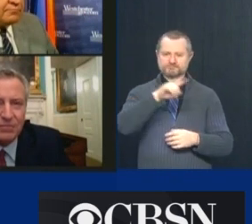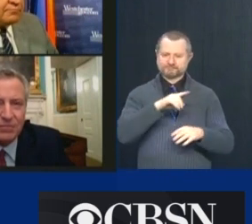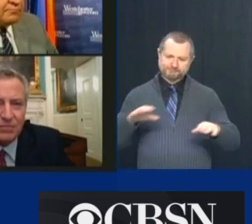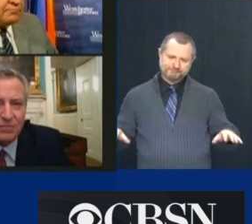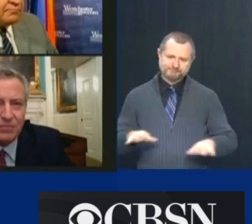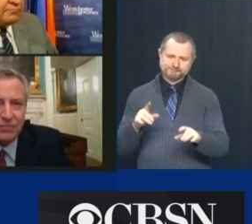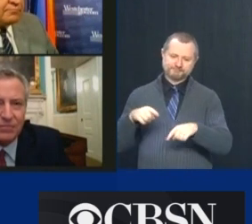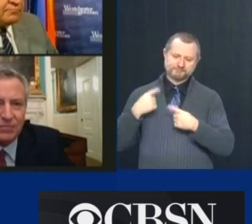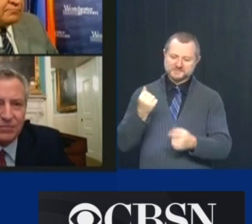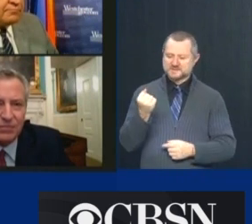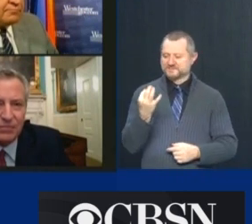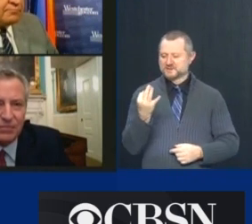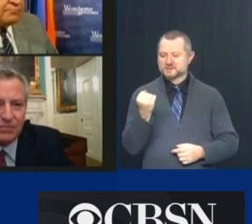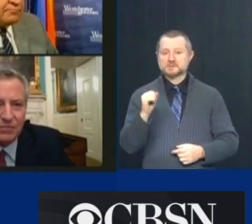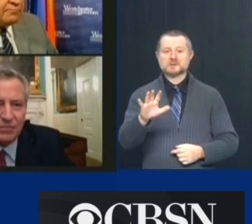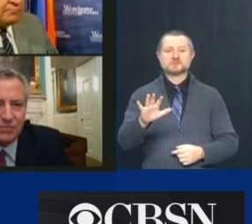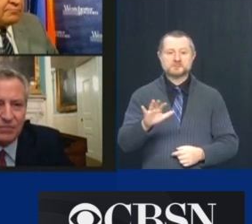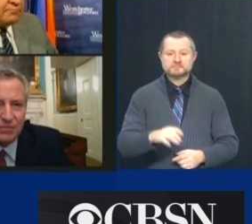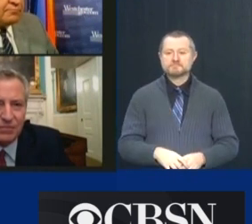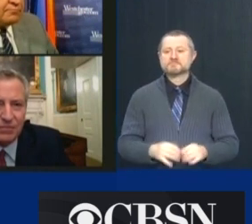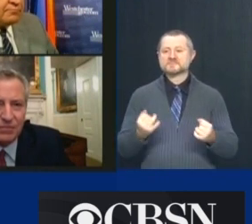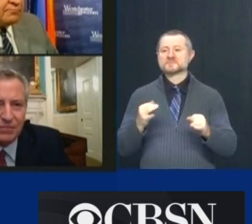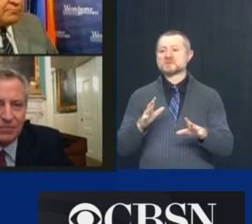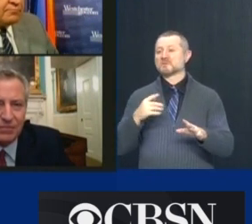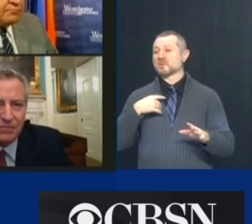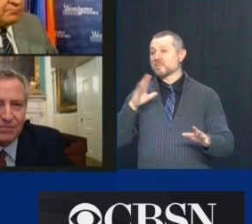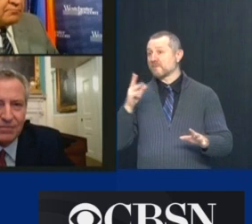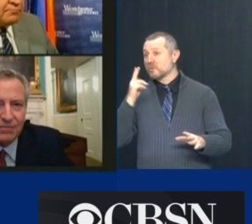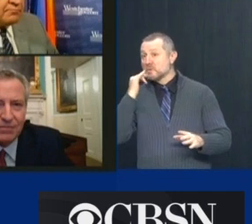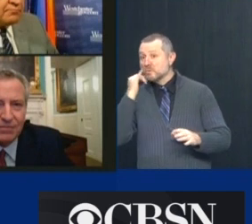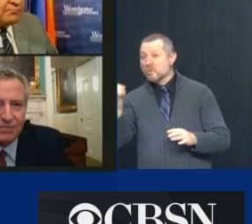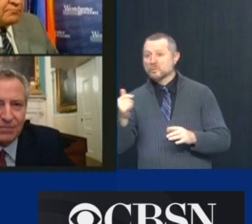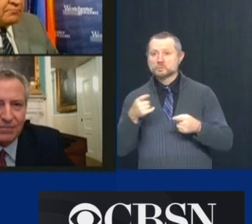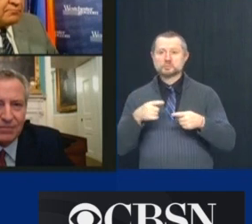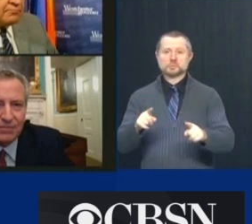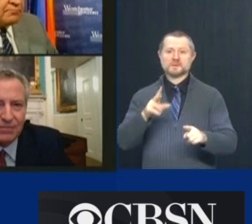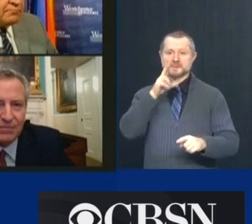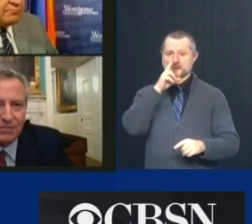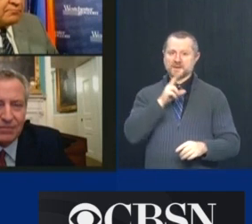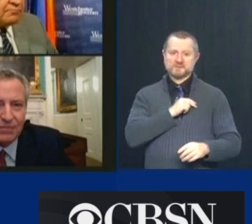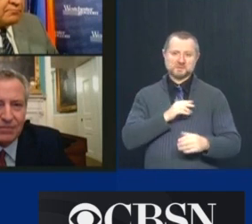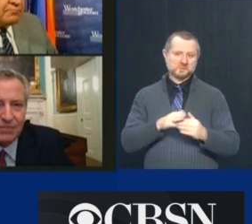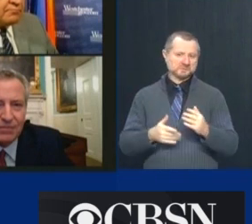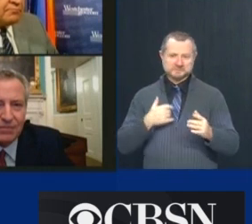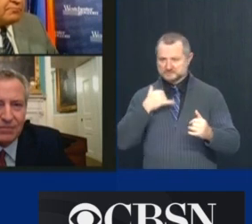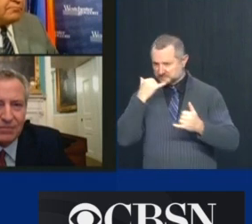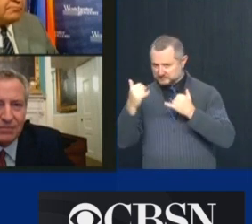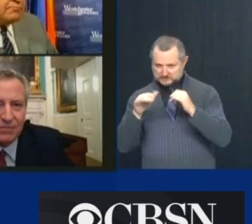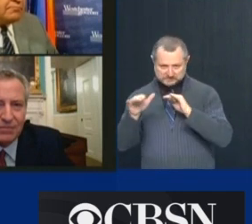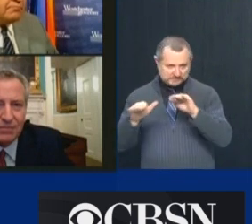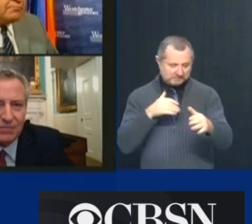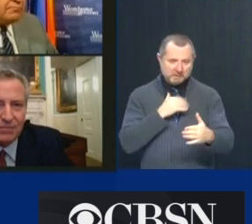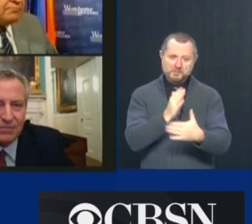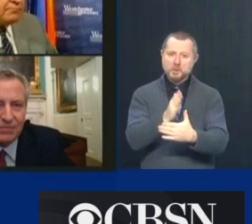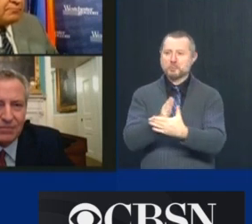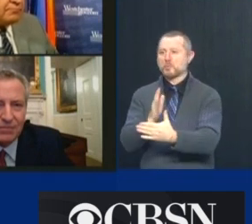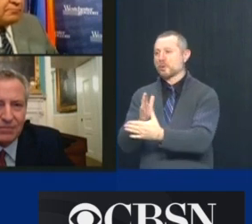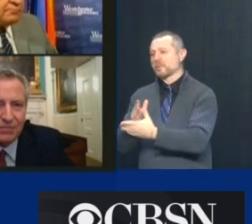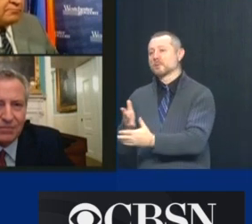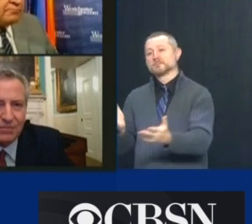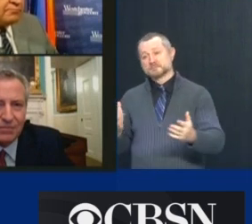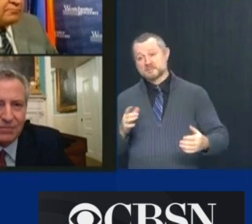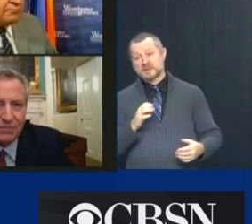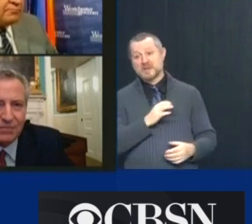I would never have thought to call you over a holiday weekend and bother you, but Commissioner